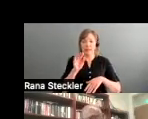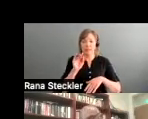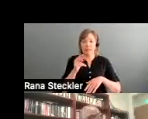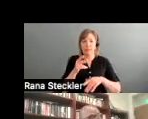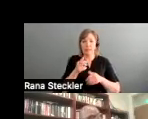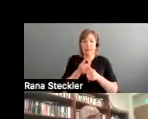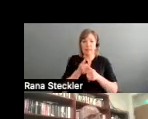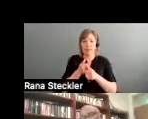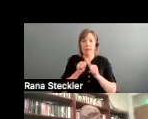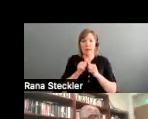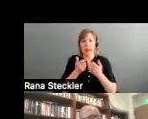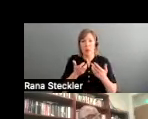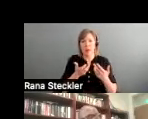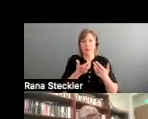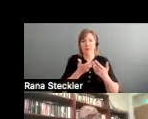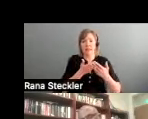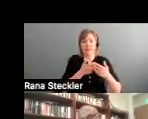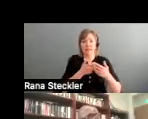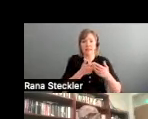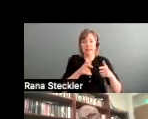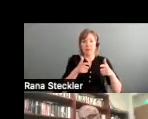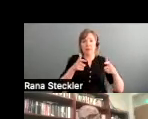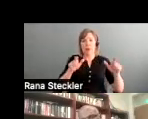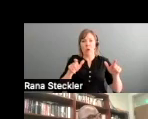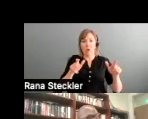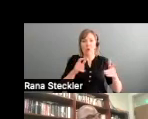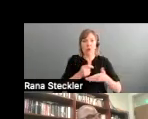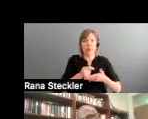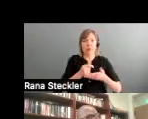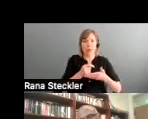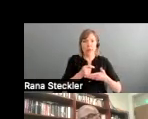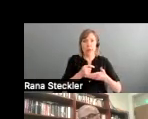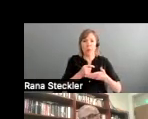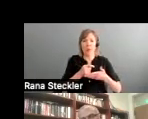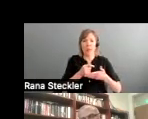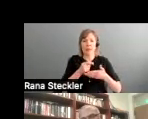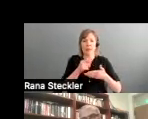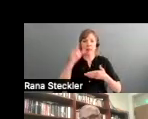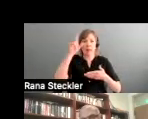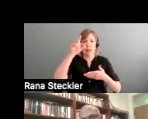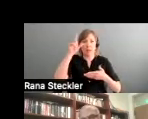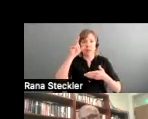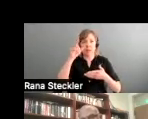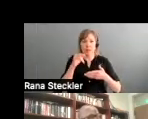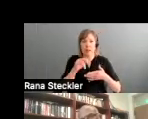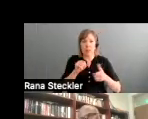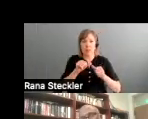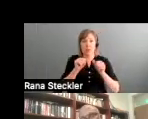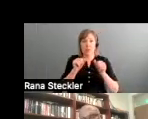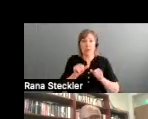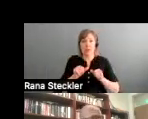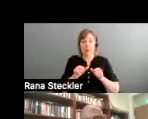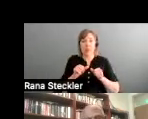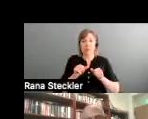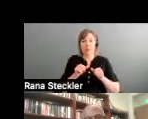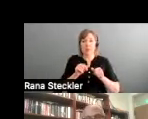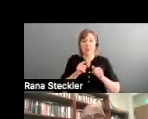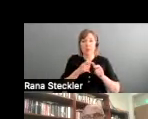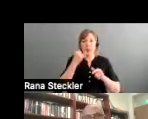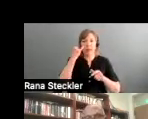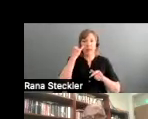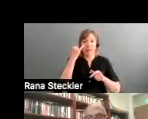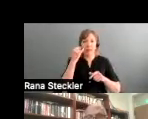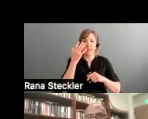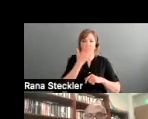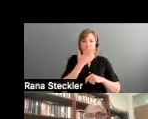it fit into this larger kind of therapeutic logic that was very much shaped by ideas about